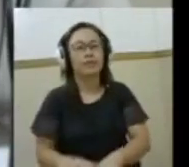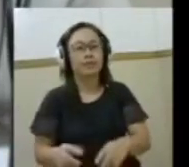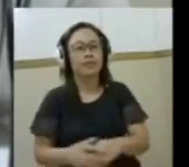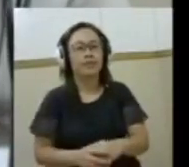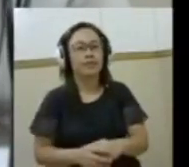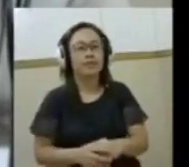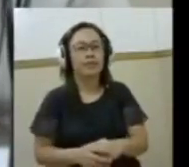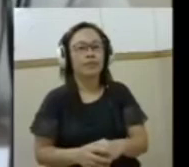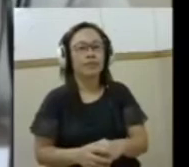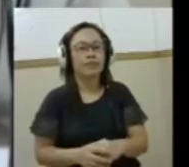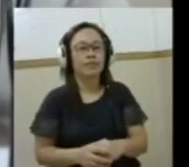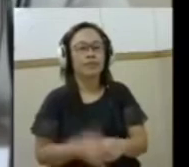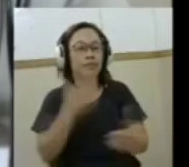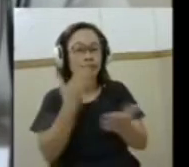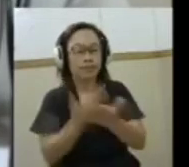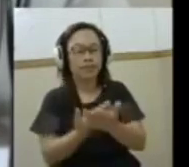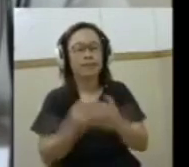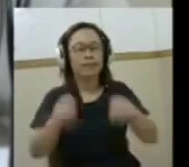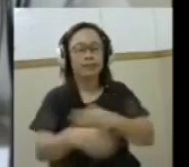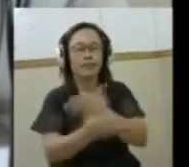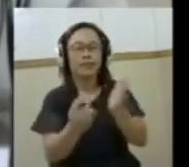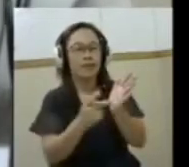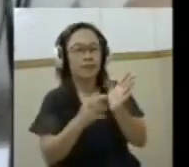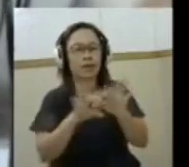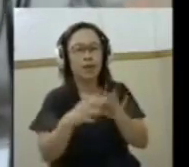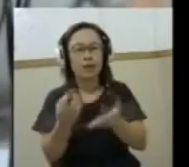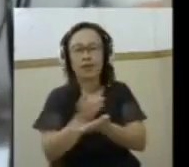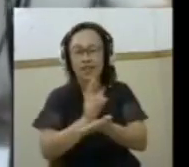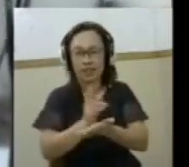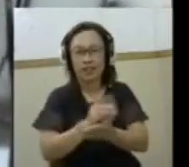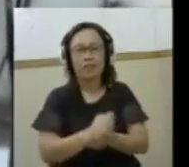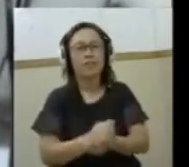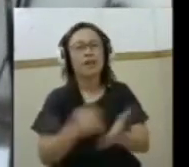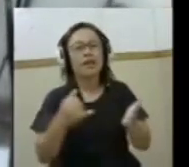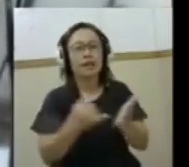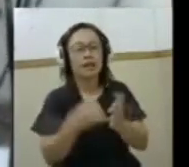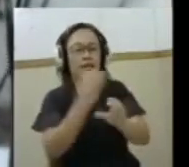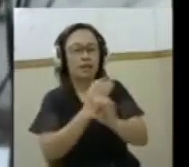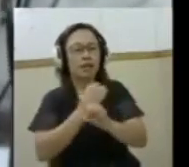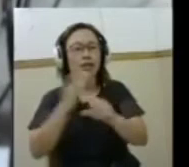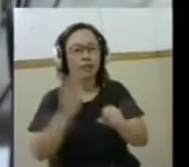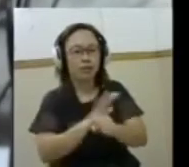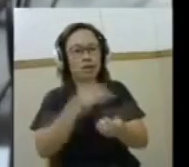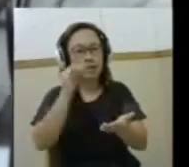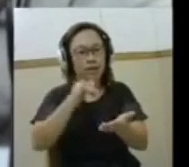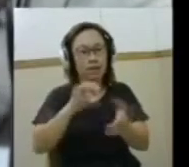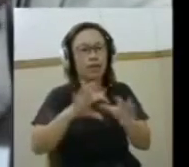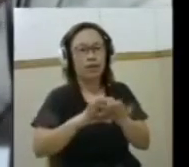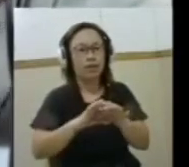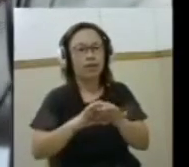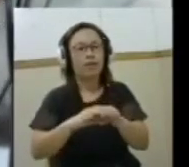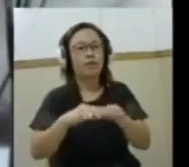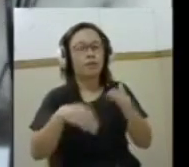about you, Mario? Give the definition of research. It is a careful and detailed study into a specific